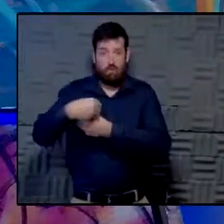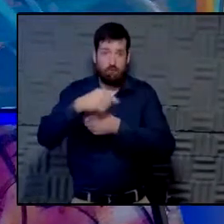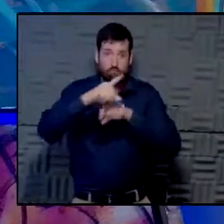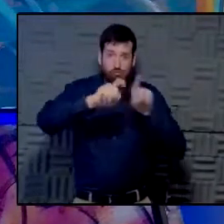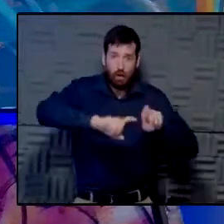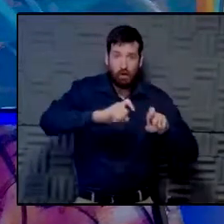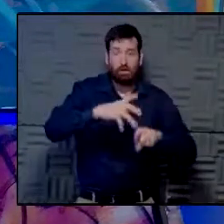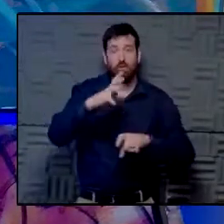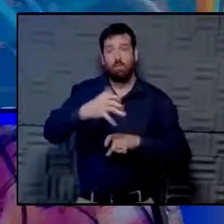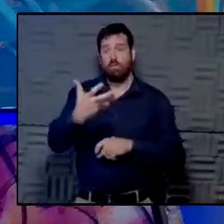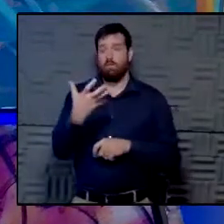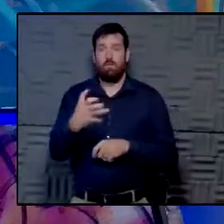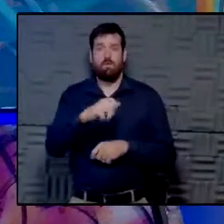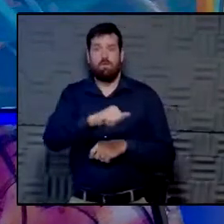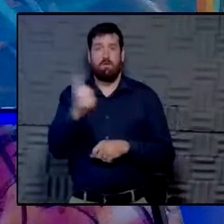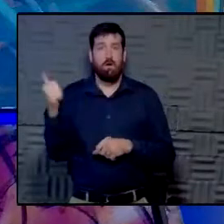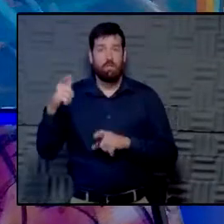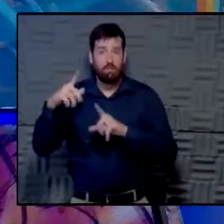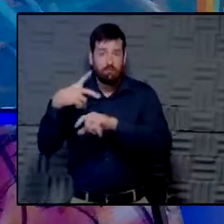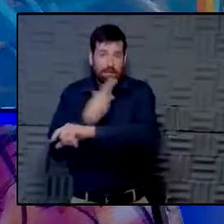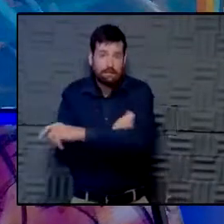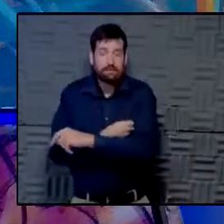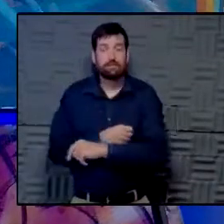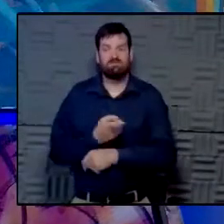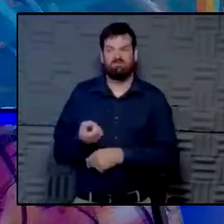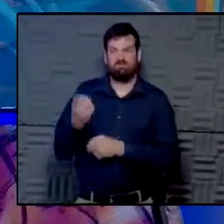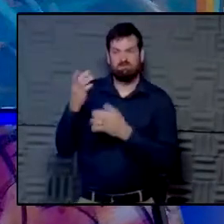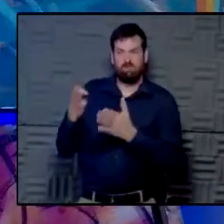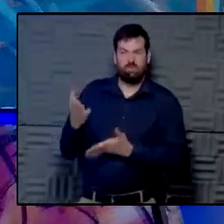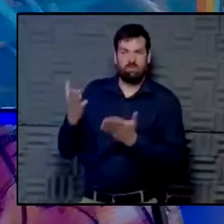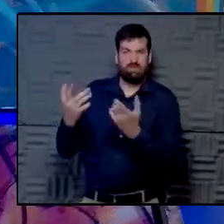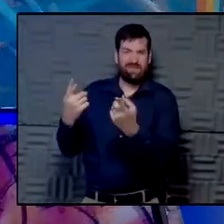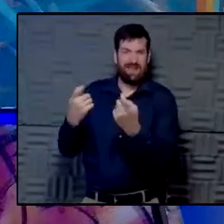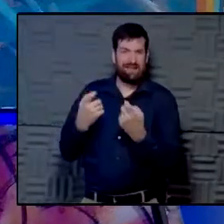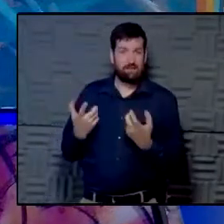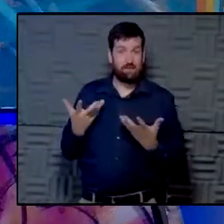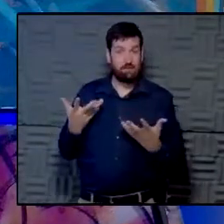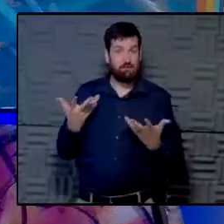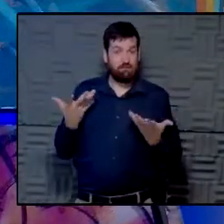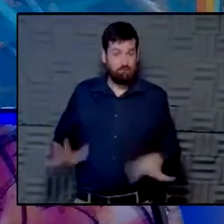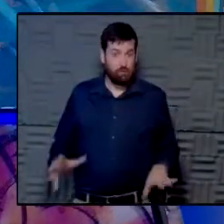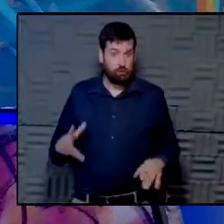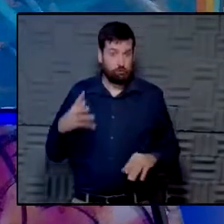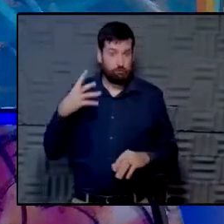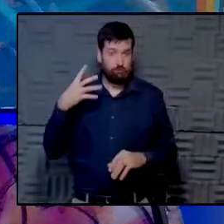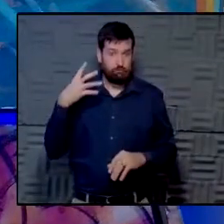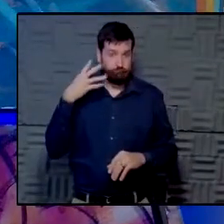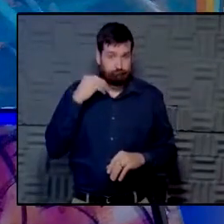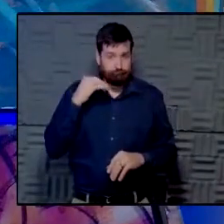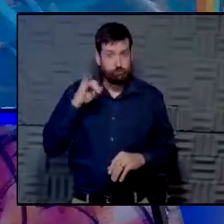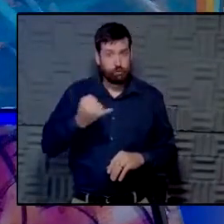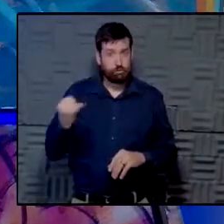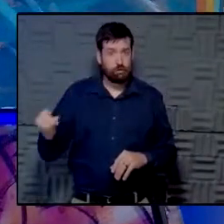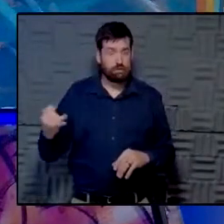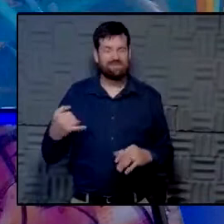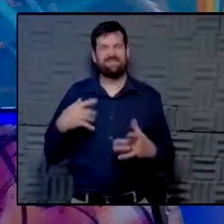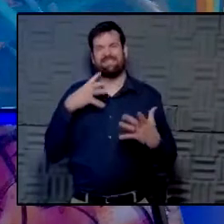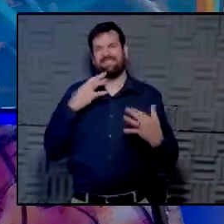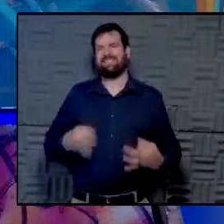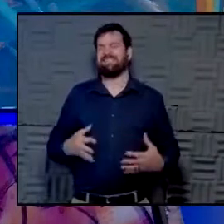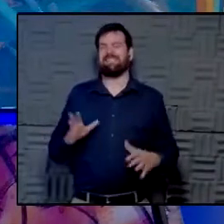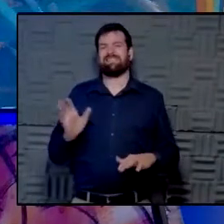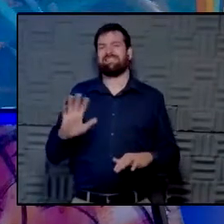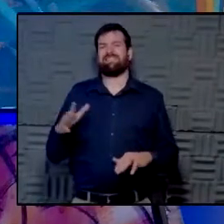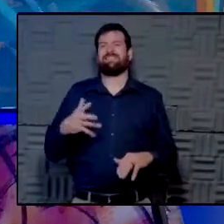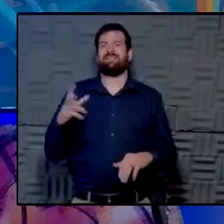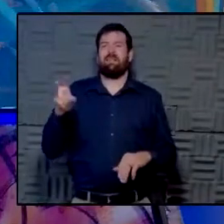go get another vaccine. Like our person who asked the question, they may have gotten Johnson & Johnson, but then decided maybe that's a bad choice. I'm going to go